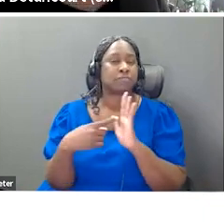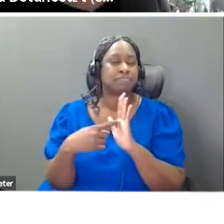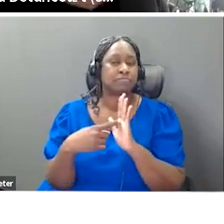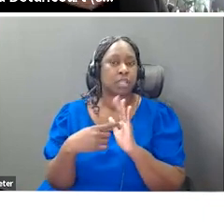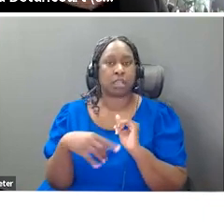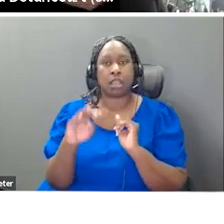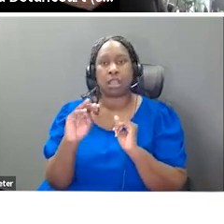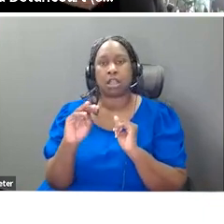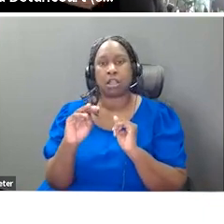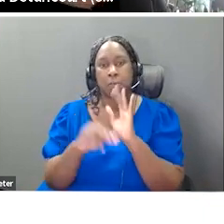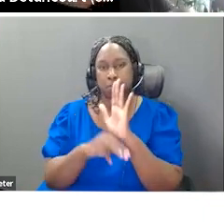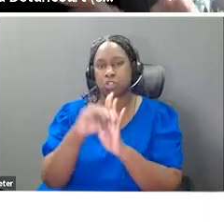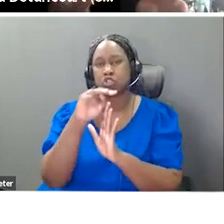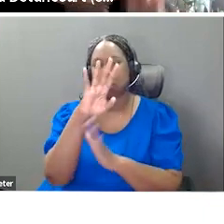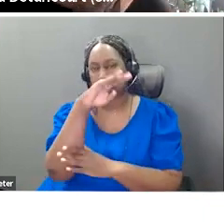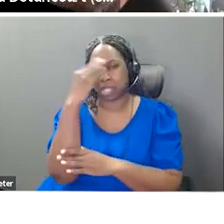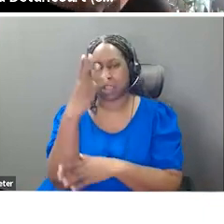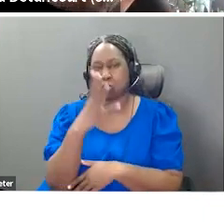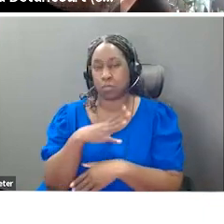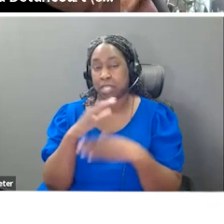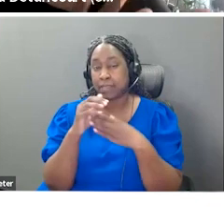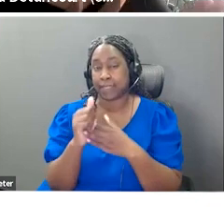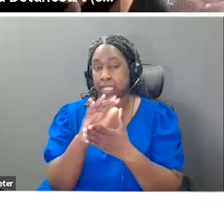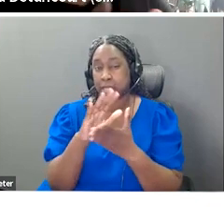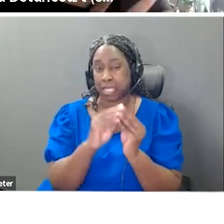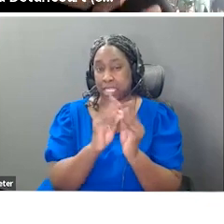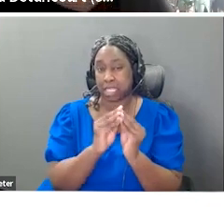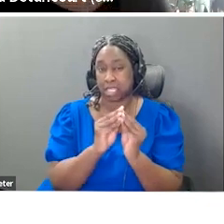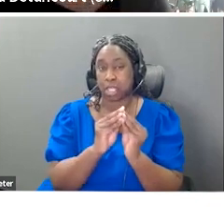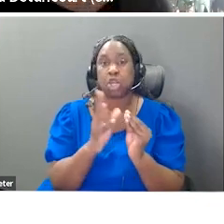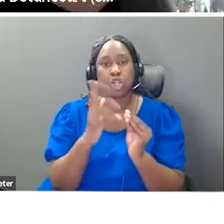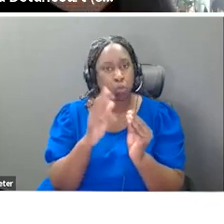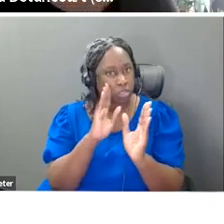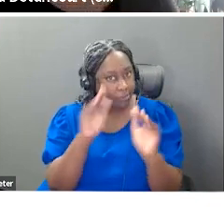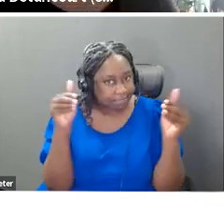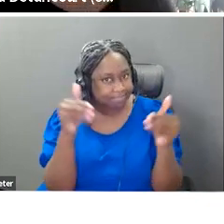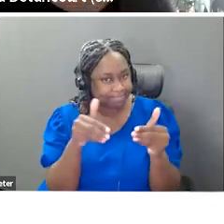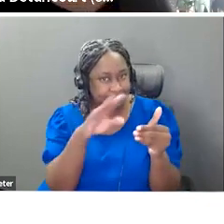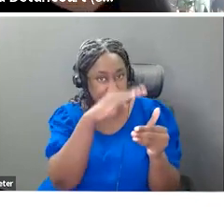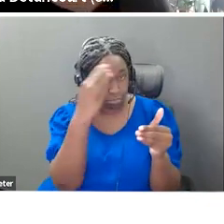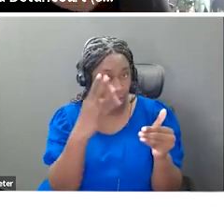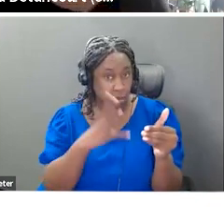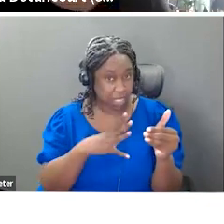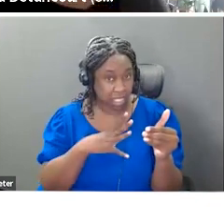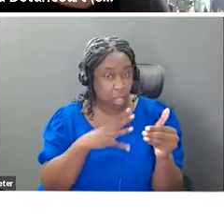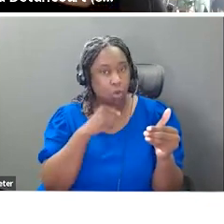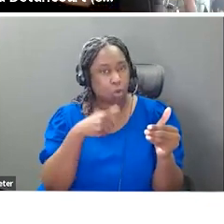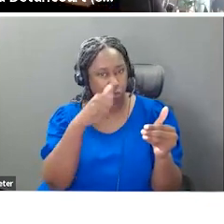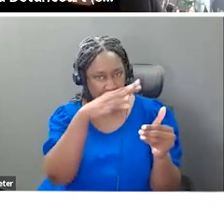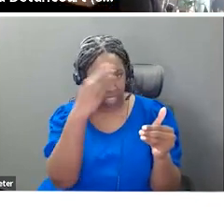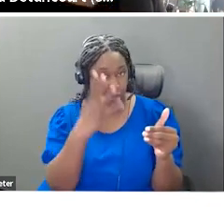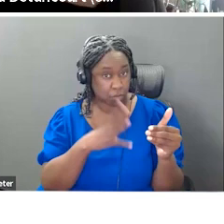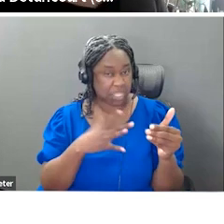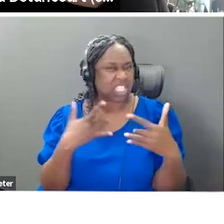mature Black women leading a meeting because you want to center Black women, especially older Black women who are typically left out, you'll